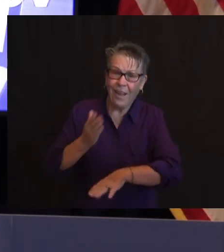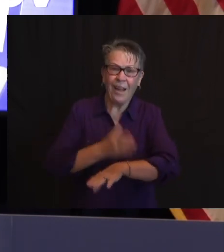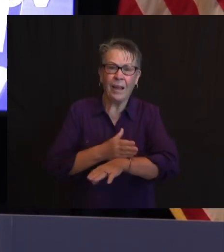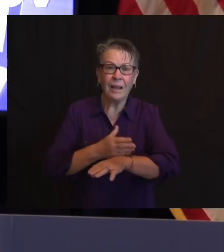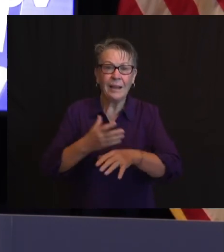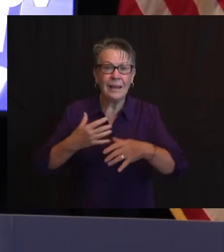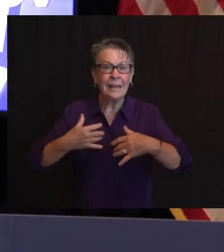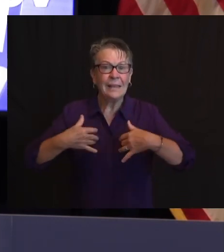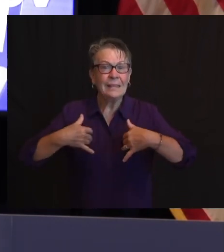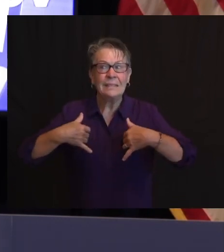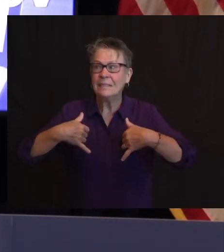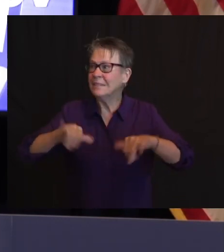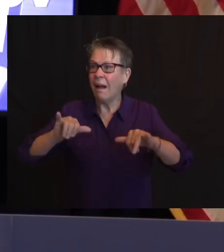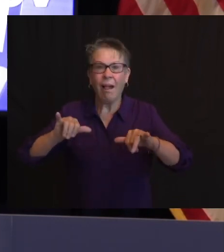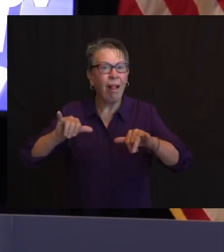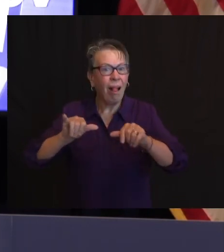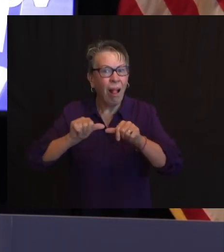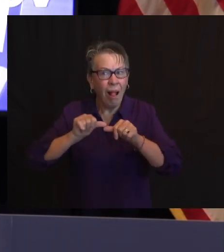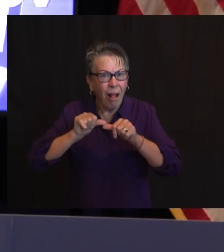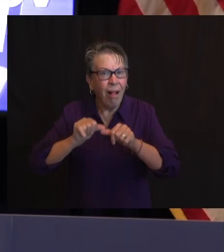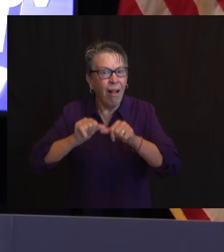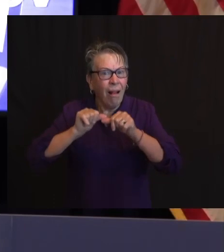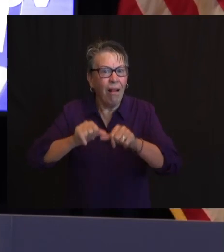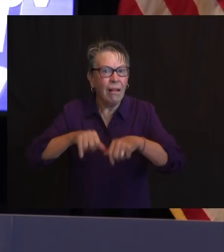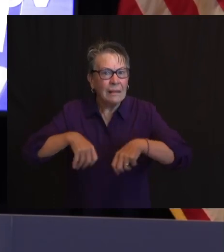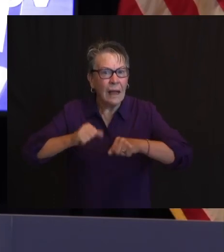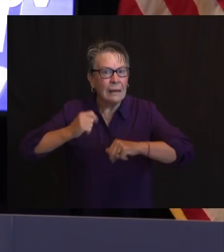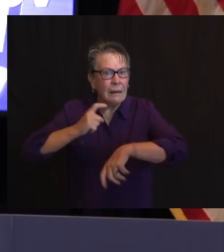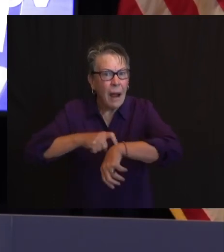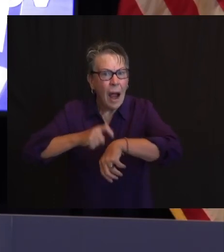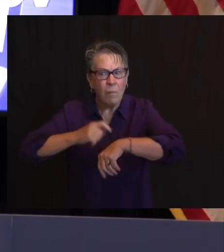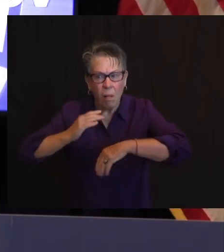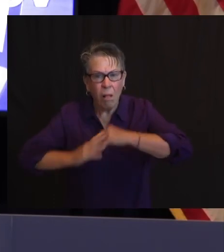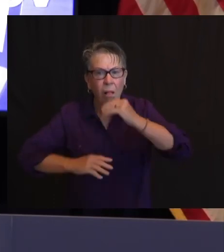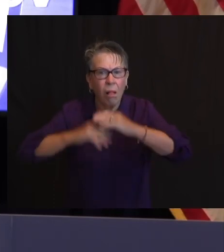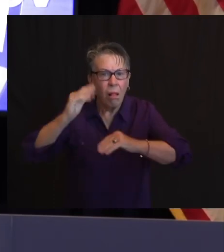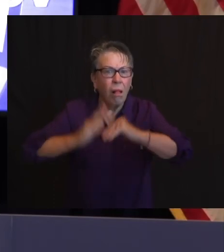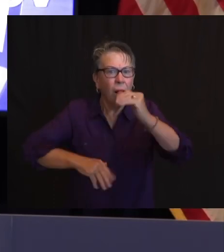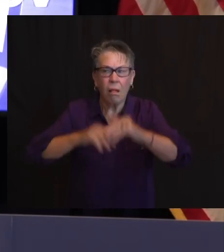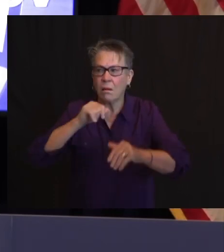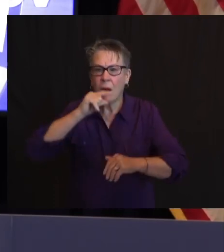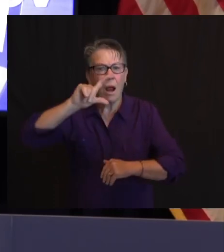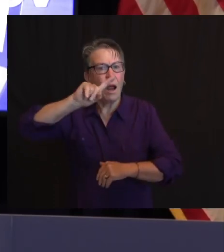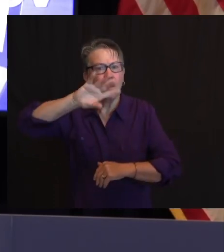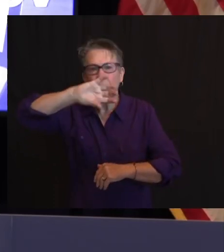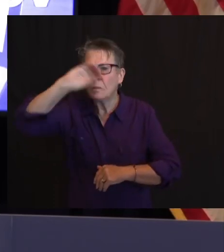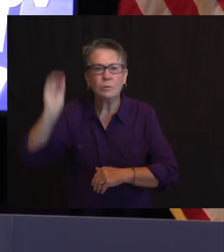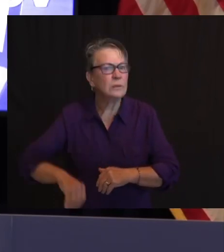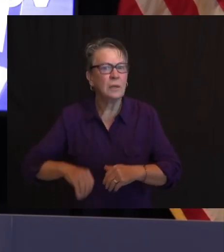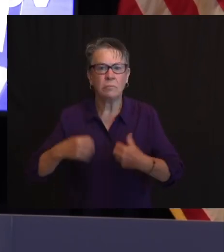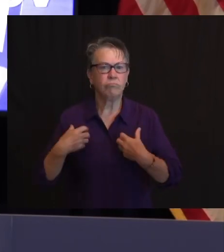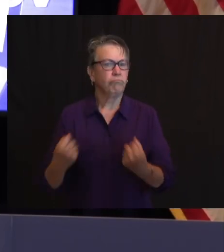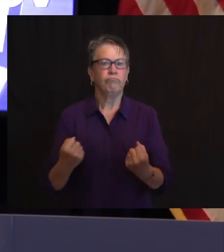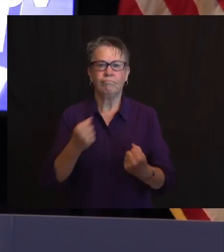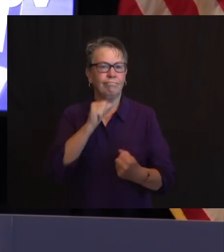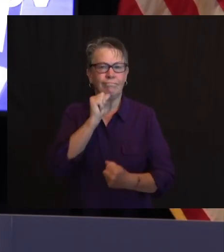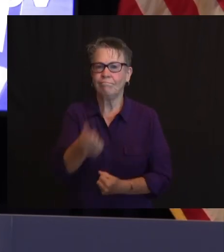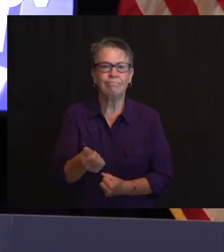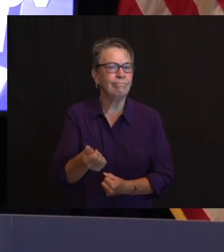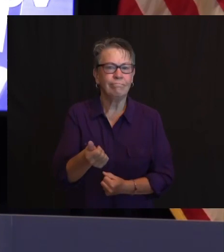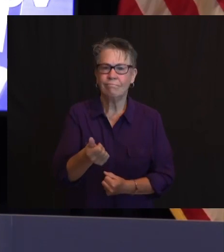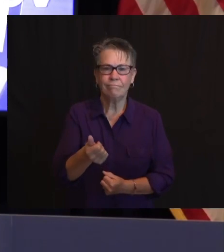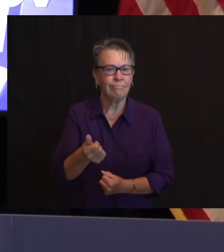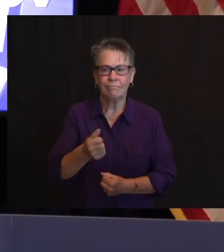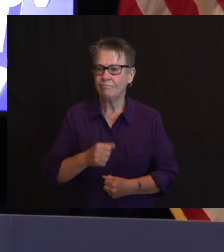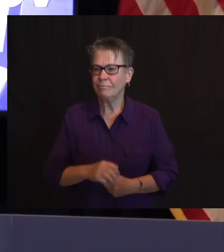uncertainty, isolation, and lack of socialization with colleagues and friends has impacted all of us. Restrictions on